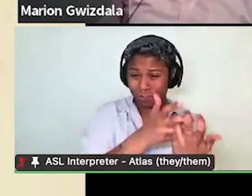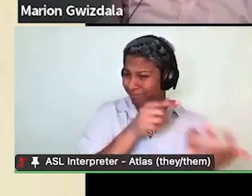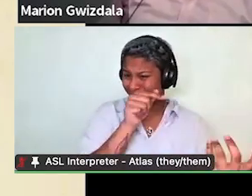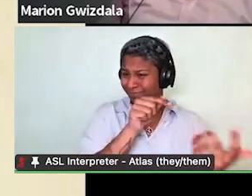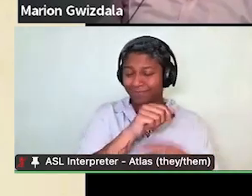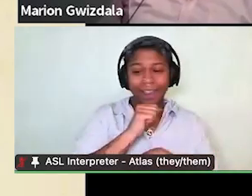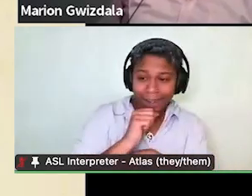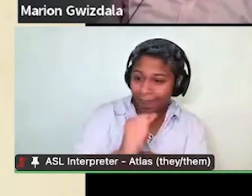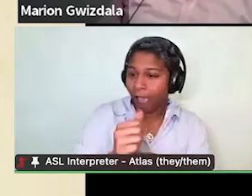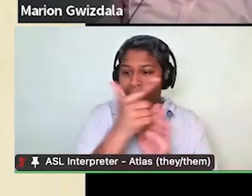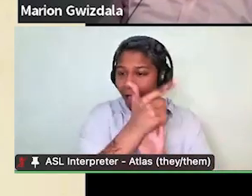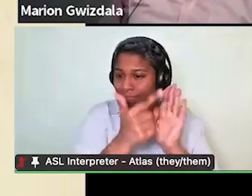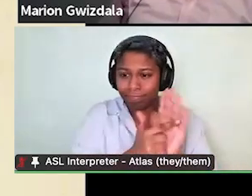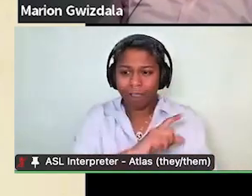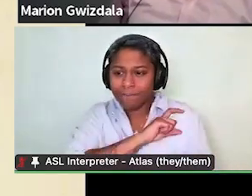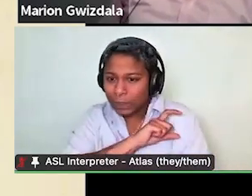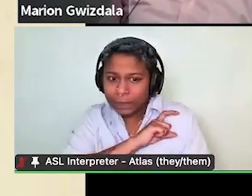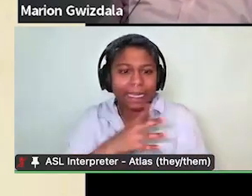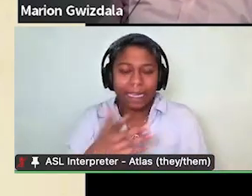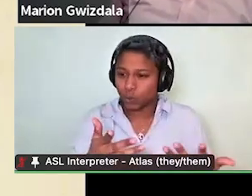dog has been vaccinated.